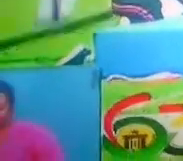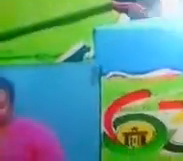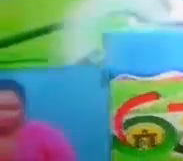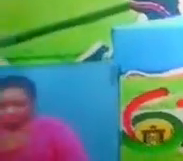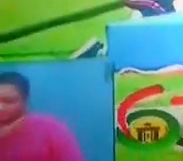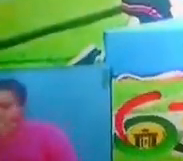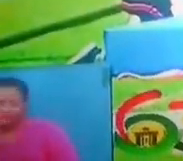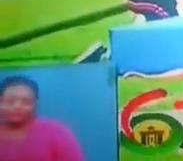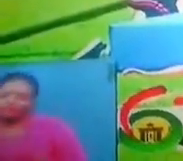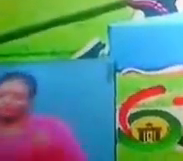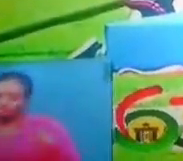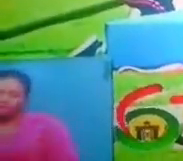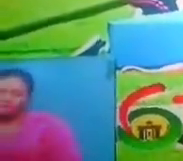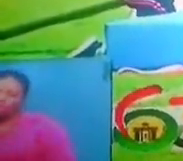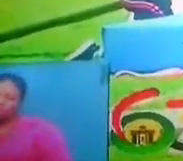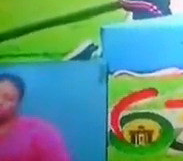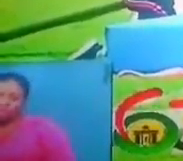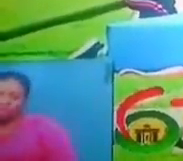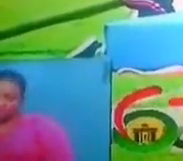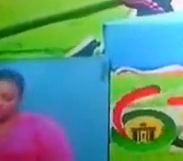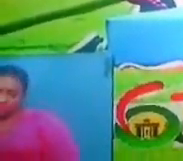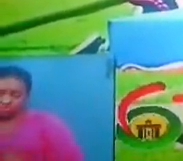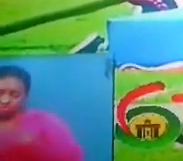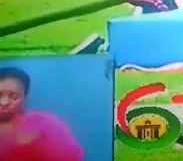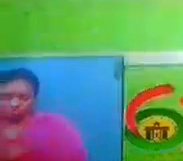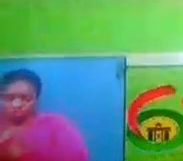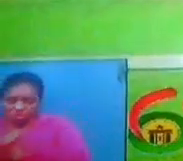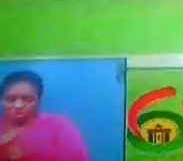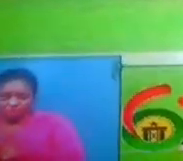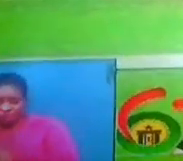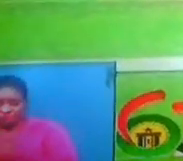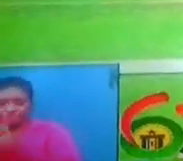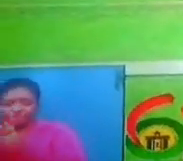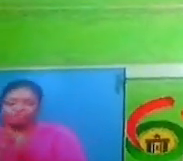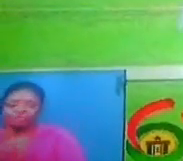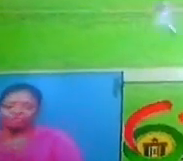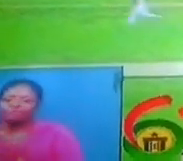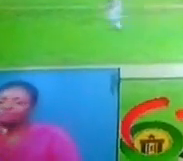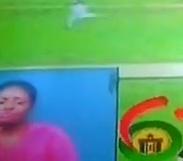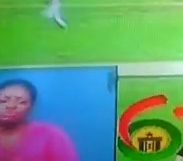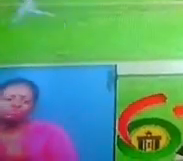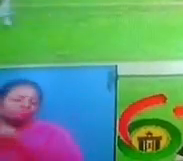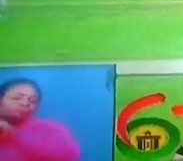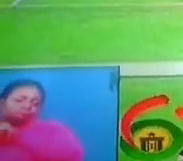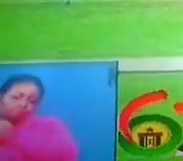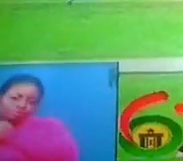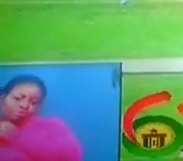This is for experts. If you are not one, do not try it. You may end up hurting